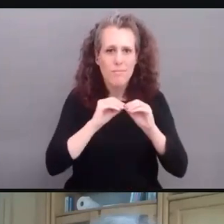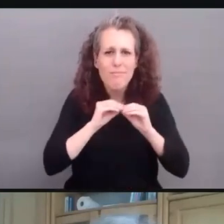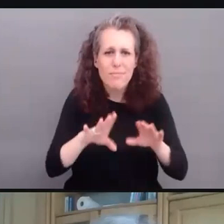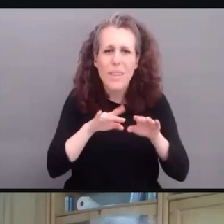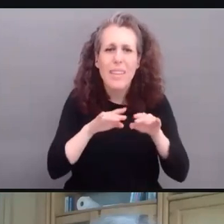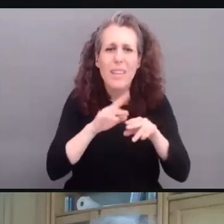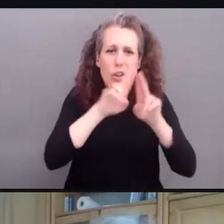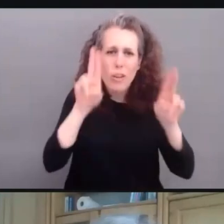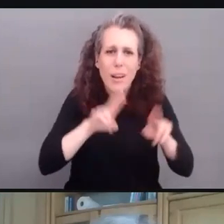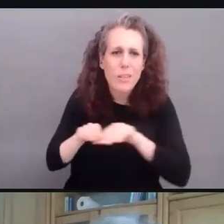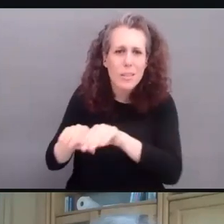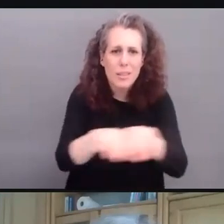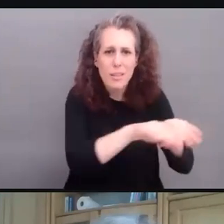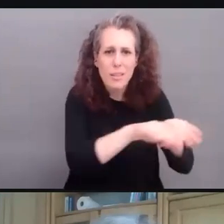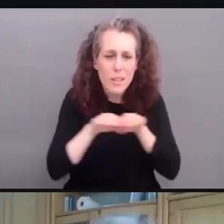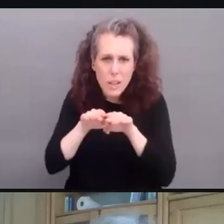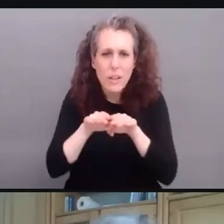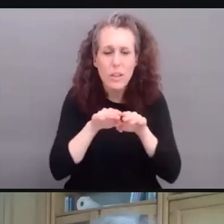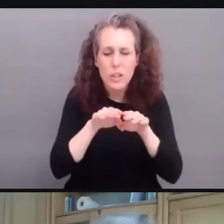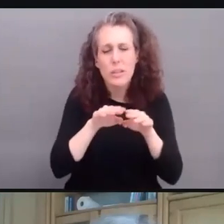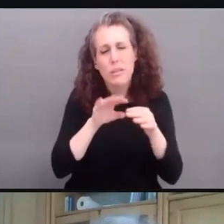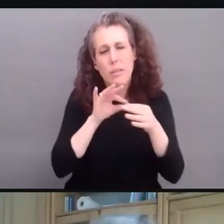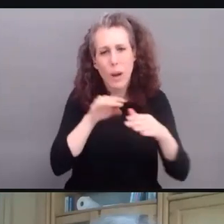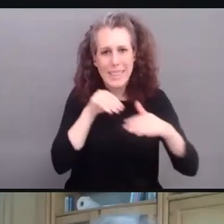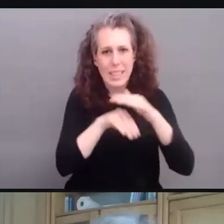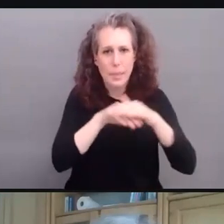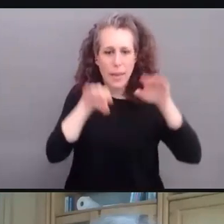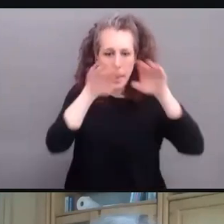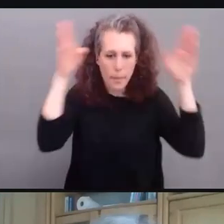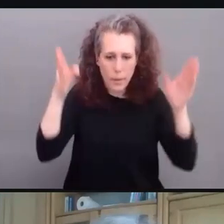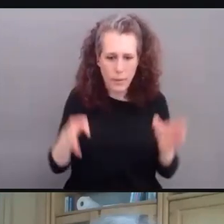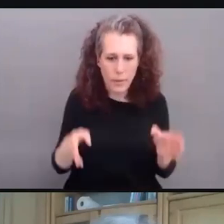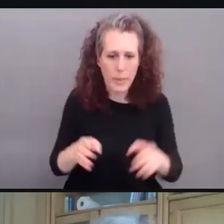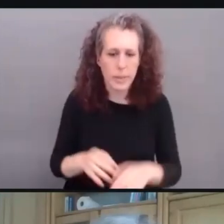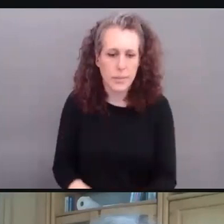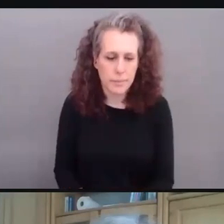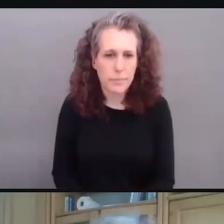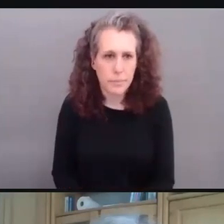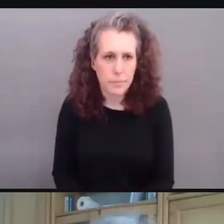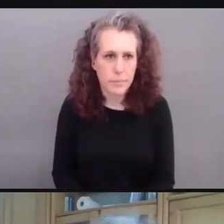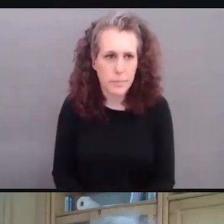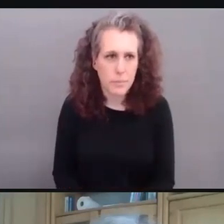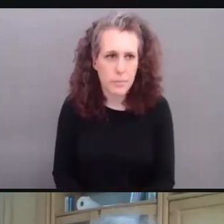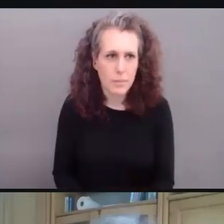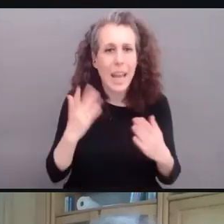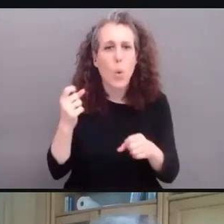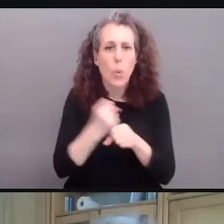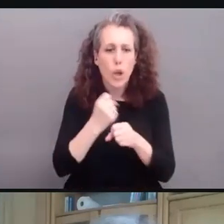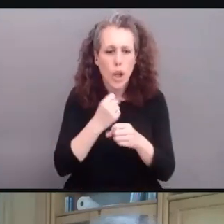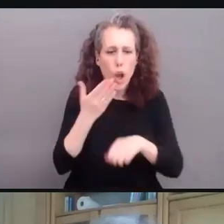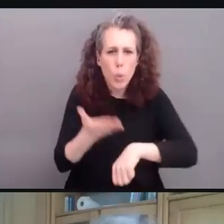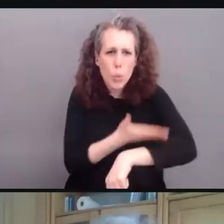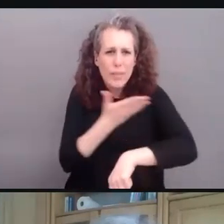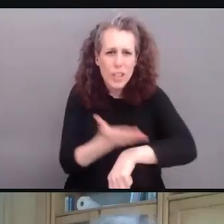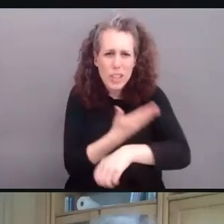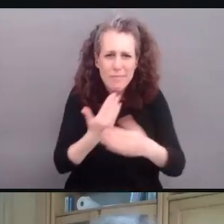and usability of the built environment, and she's also currently working on the actual revision. She was the founder and chair of